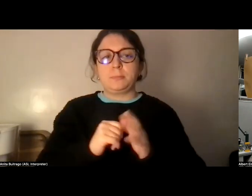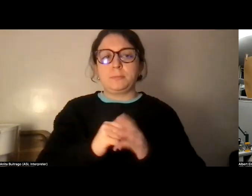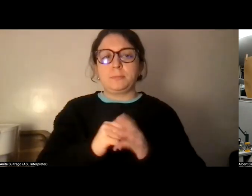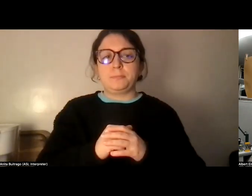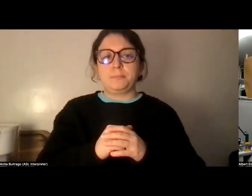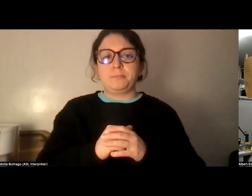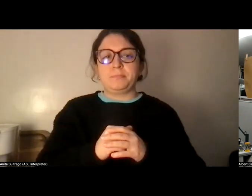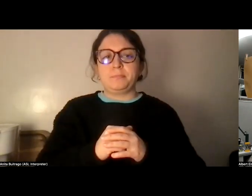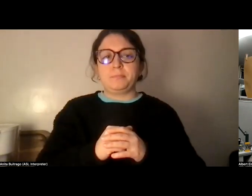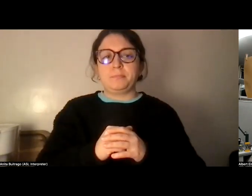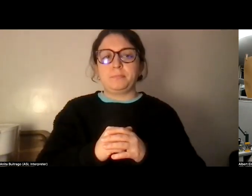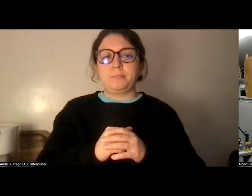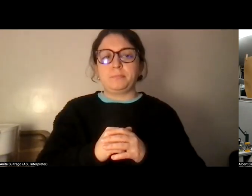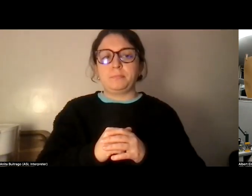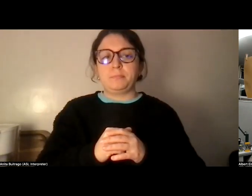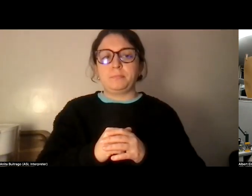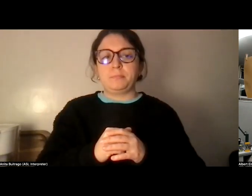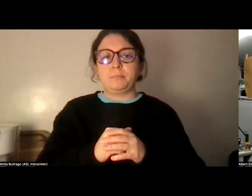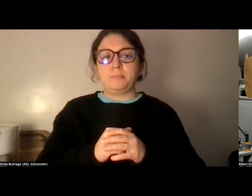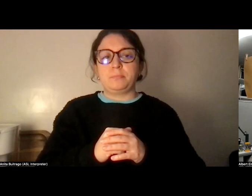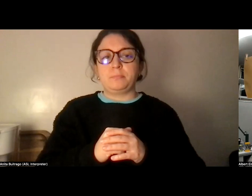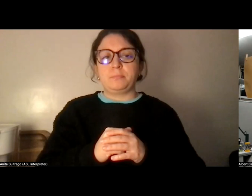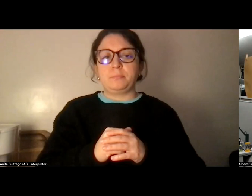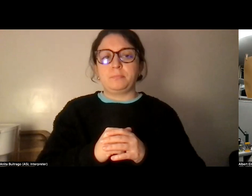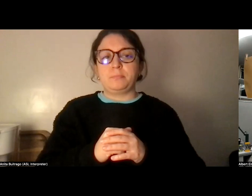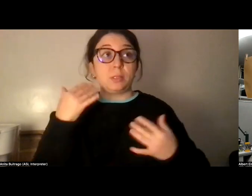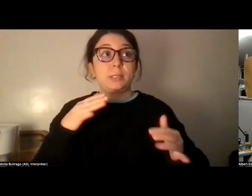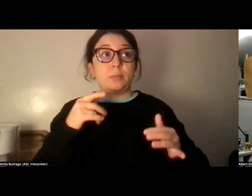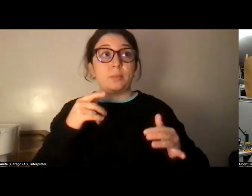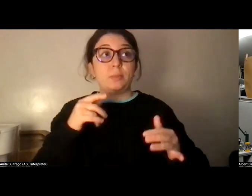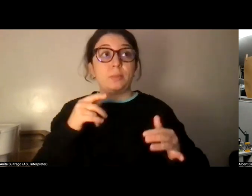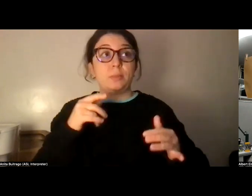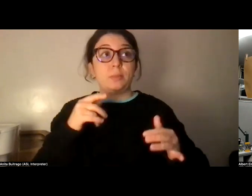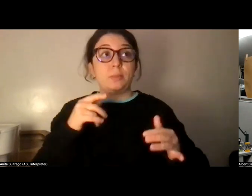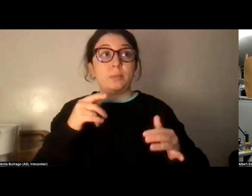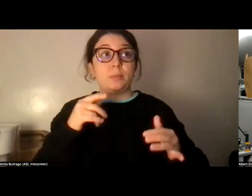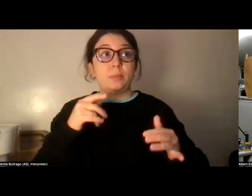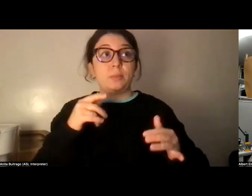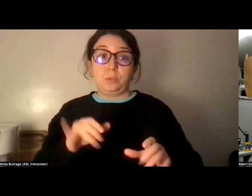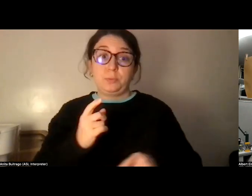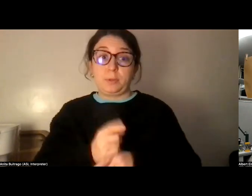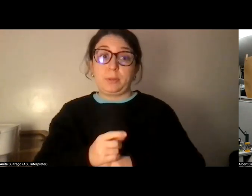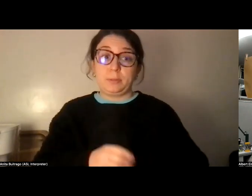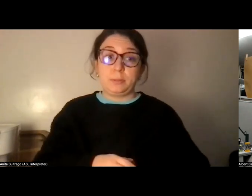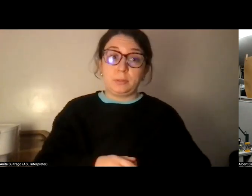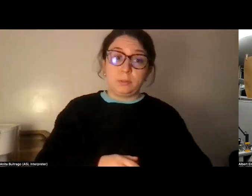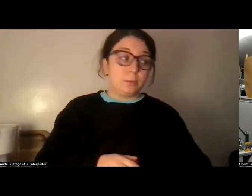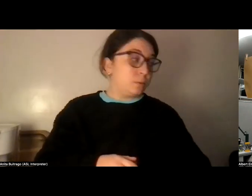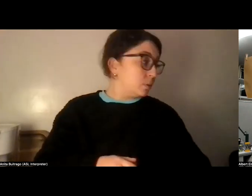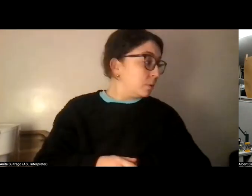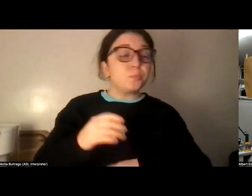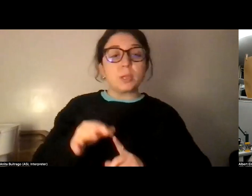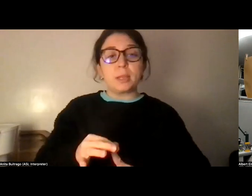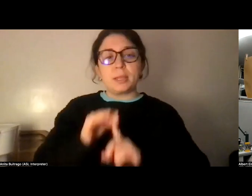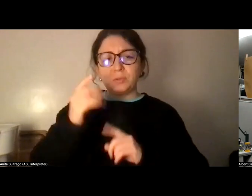the sound, you know the code, you know how to do this. You can do it. Yeah. Right? Because unless you know that your child doesn't know all the sounds